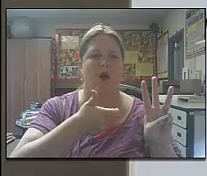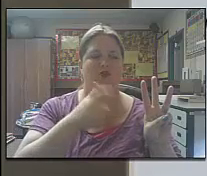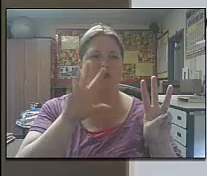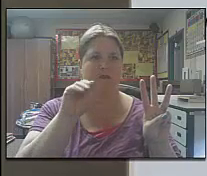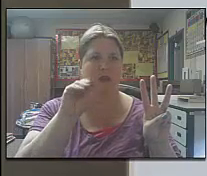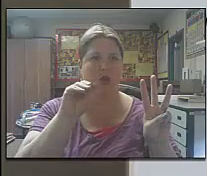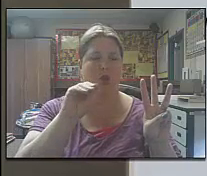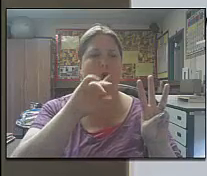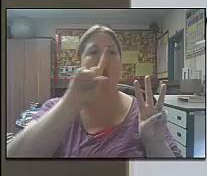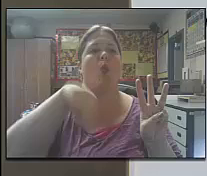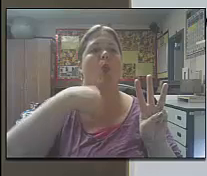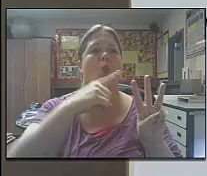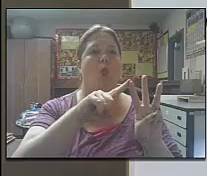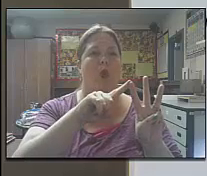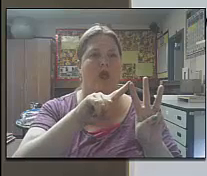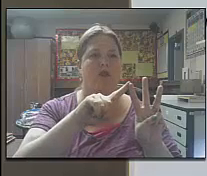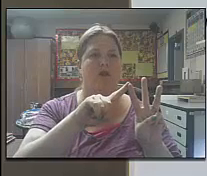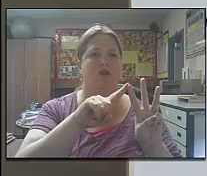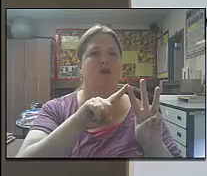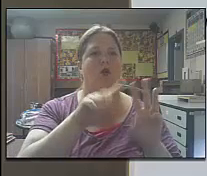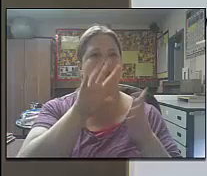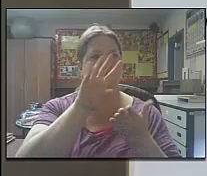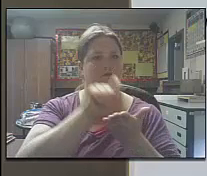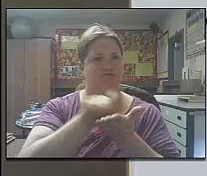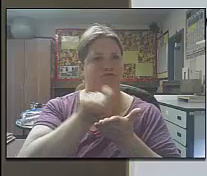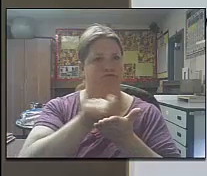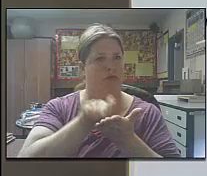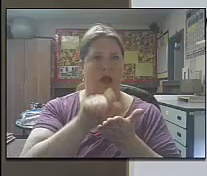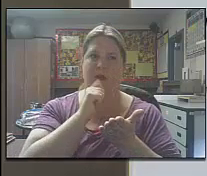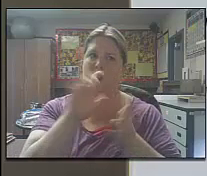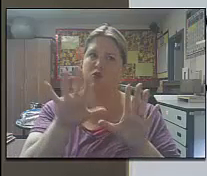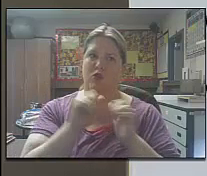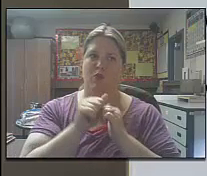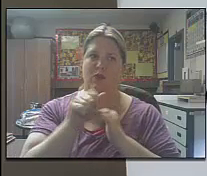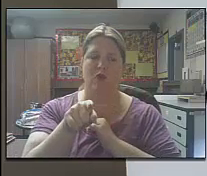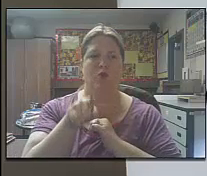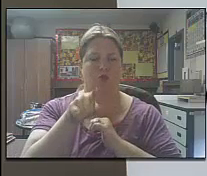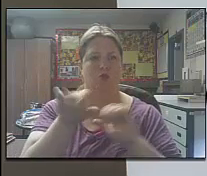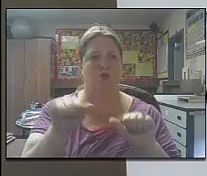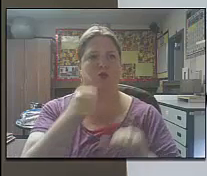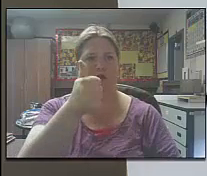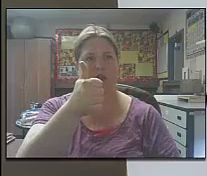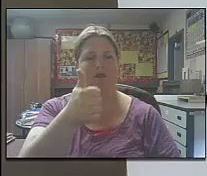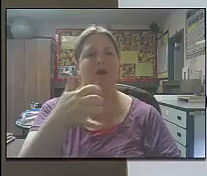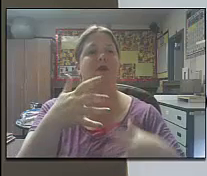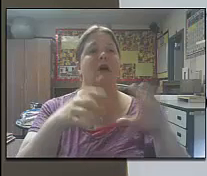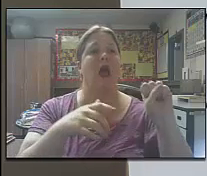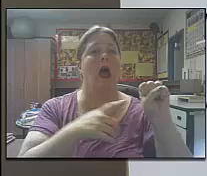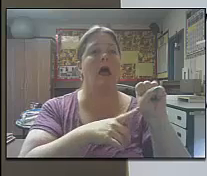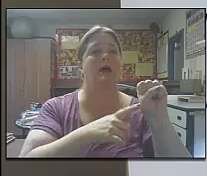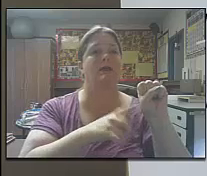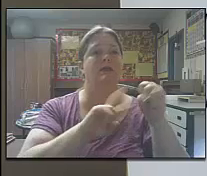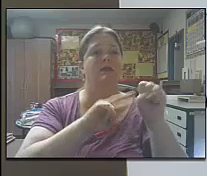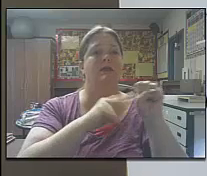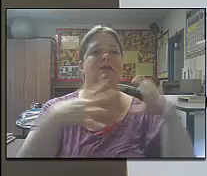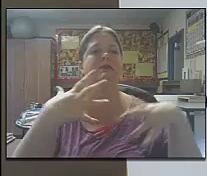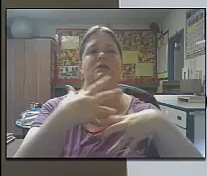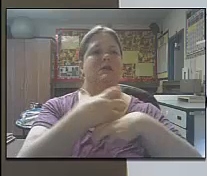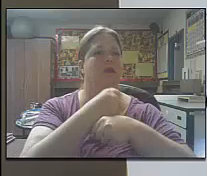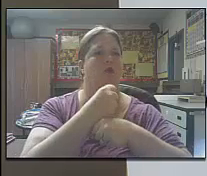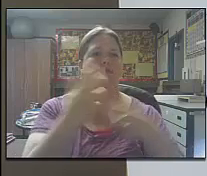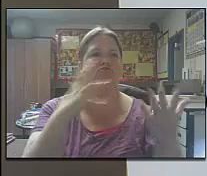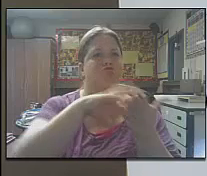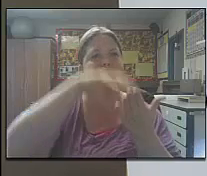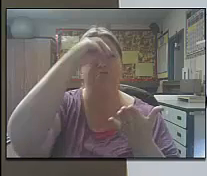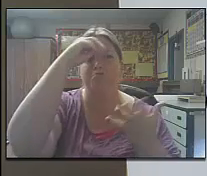When did you watch it? So you go ahead and fill this out. I'm not doing it with you. Summary, what did you learn?